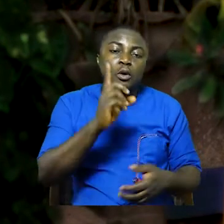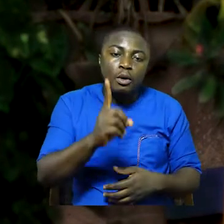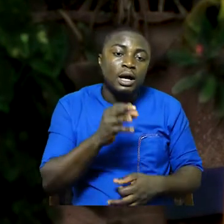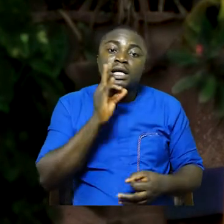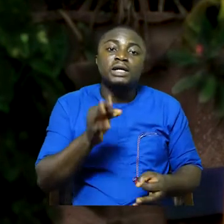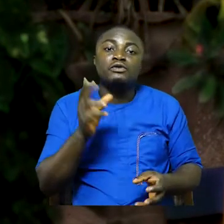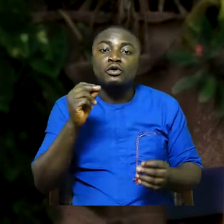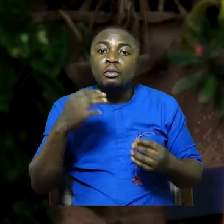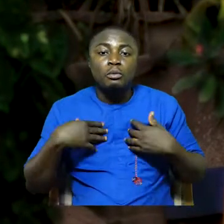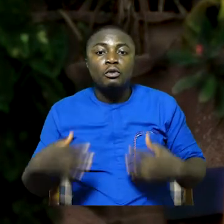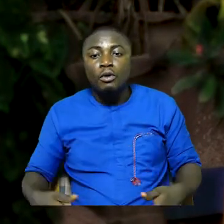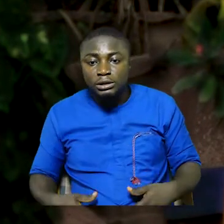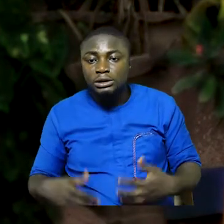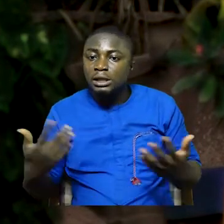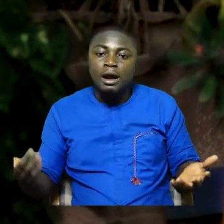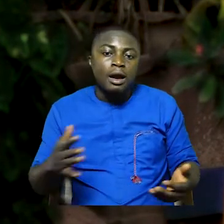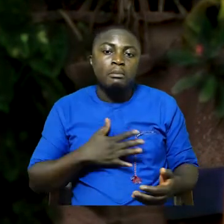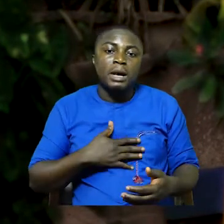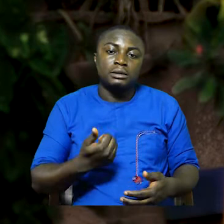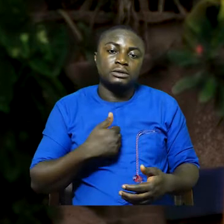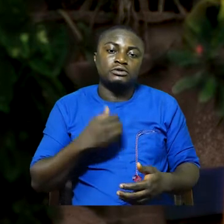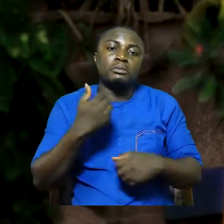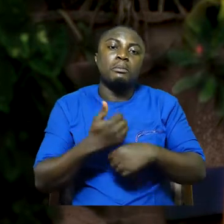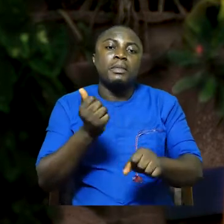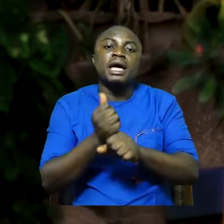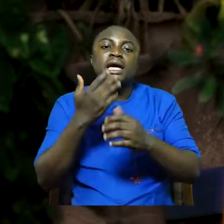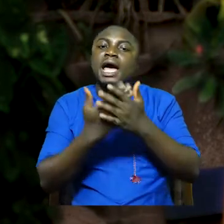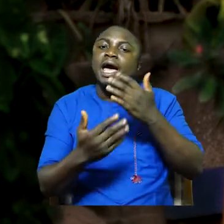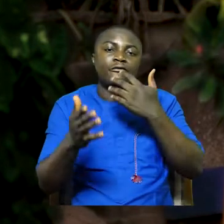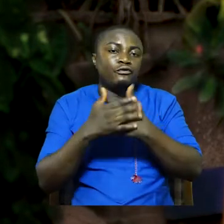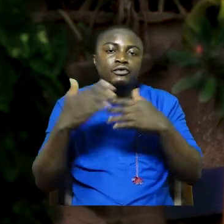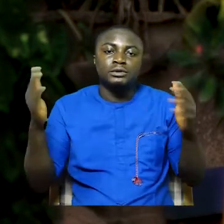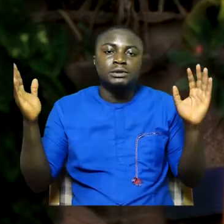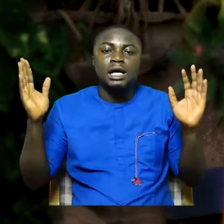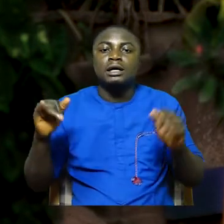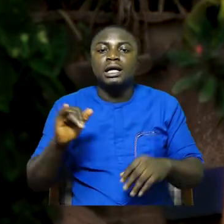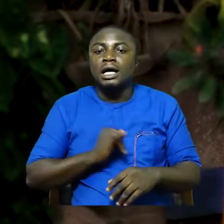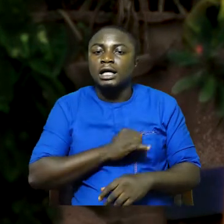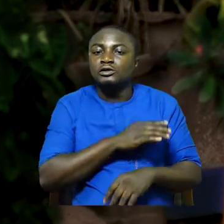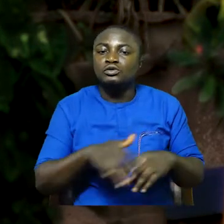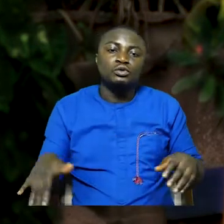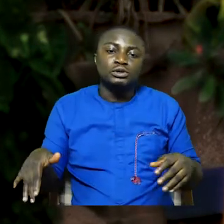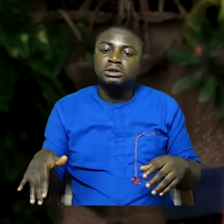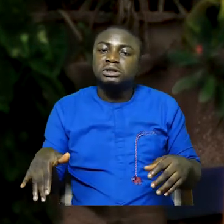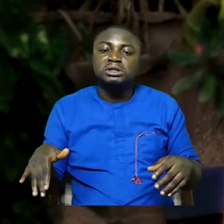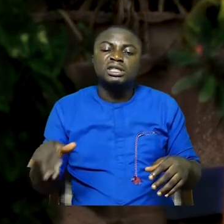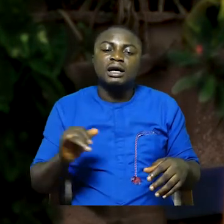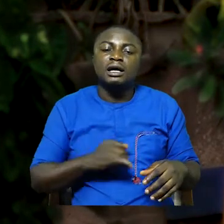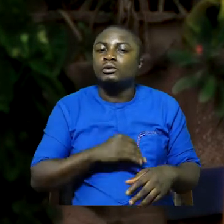is going to be somebody, good and fine. And if there's not going to be somebody, my priority is making heaven, you know. So